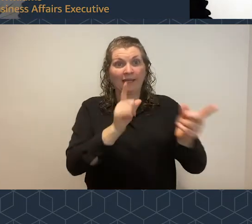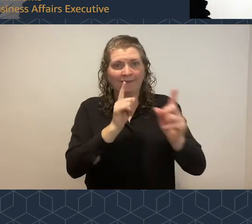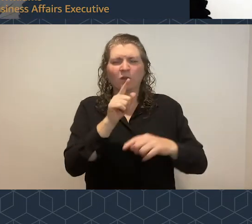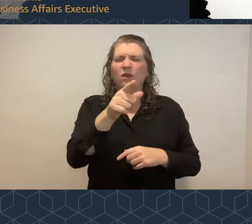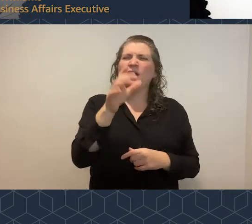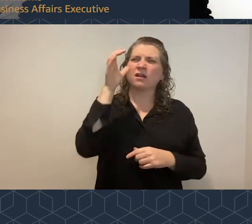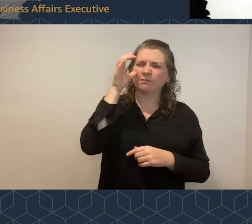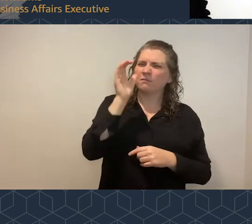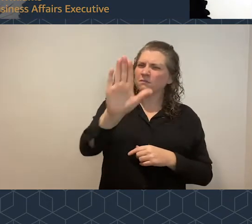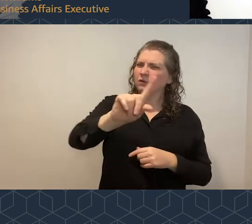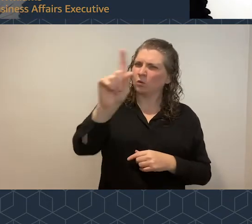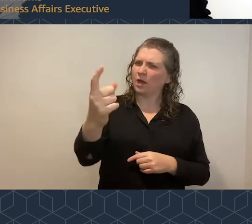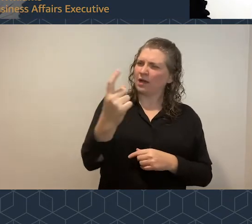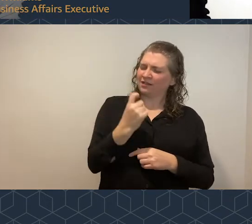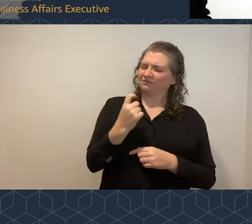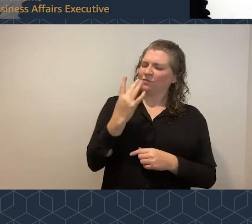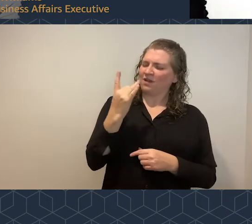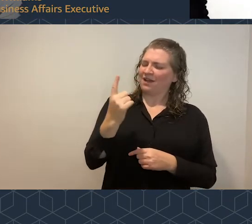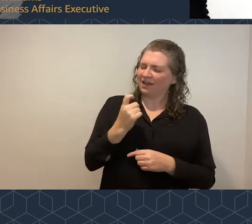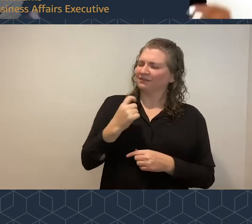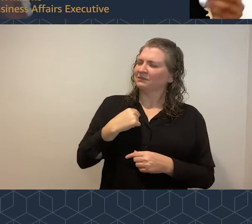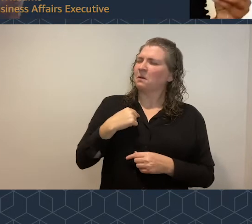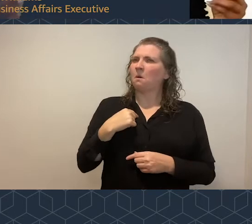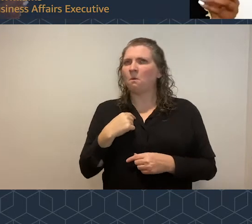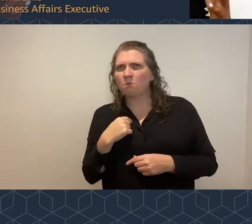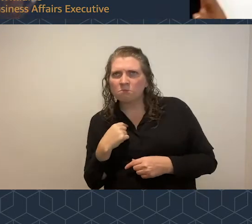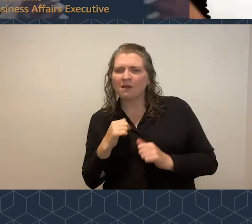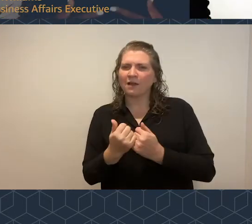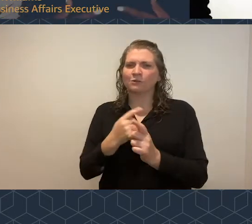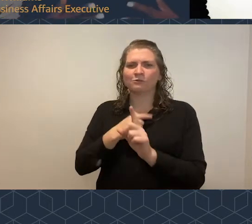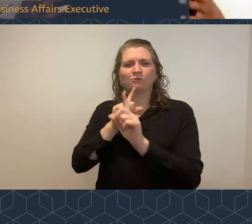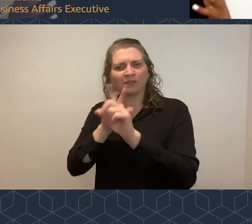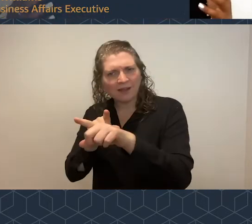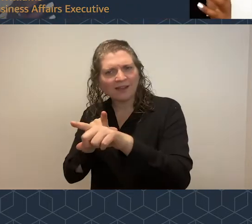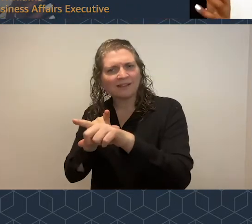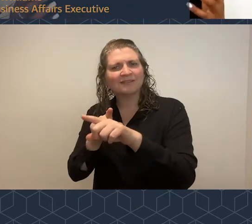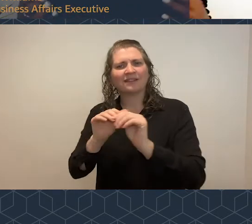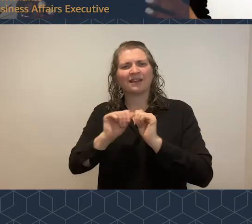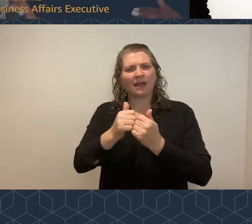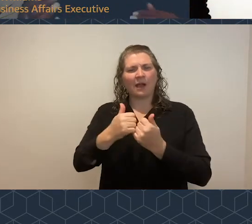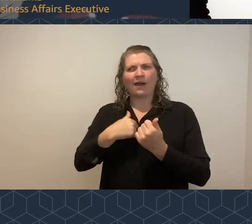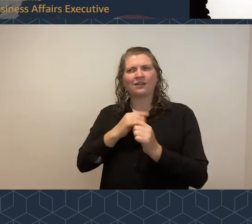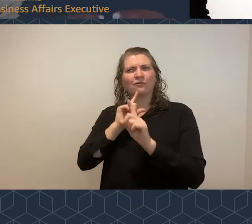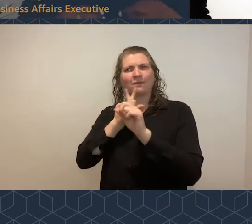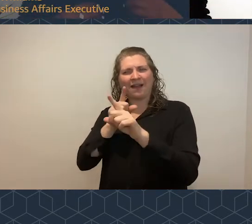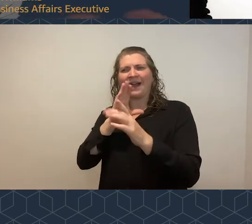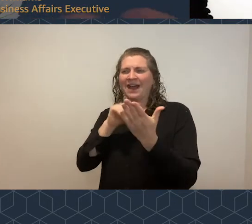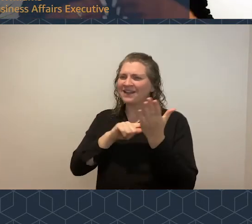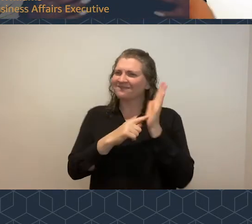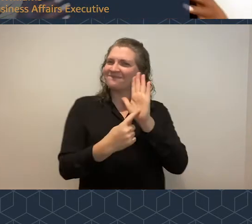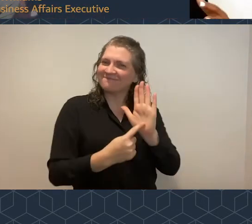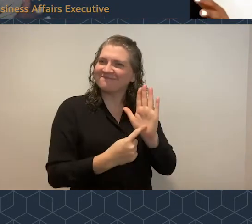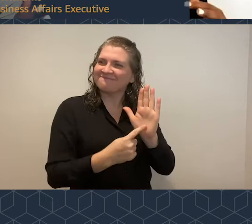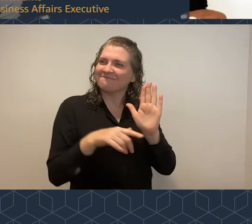what was so important for me was really kind of envisioning, the things that you spoke to. What is